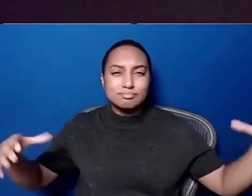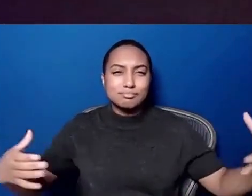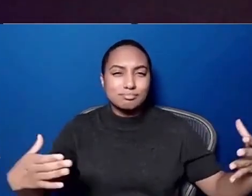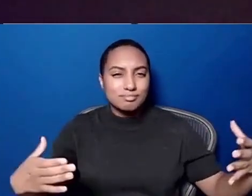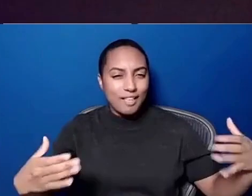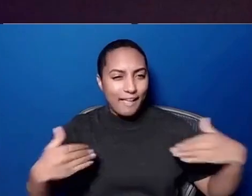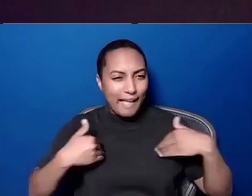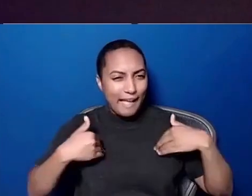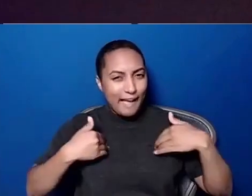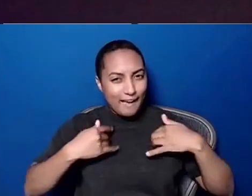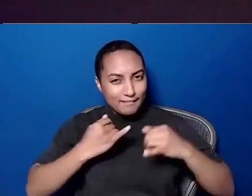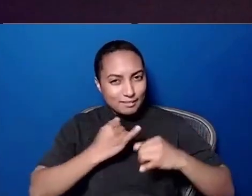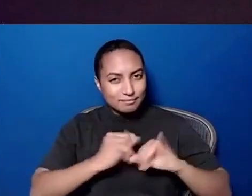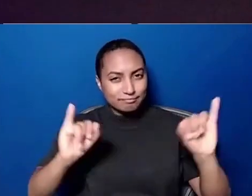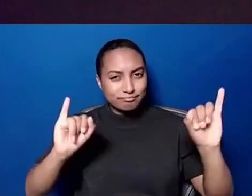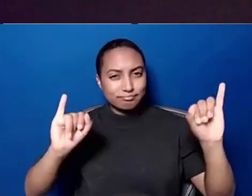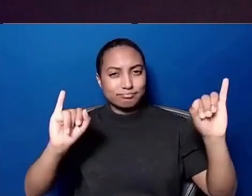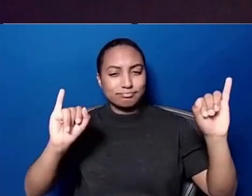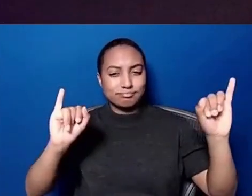and autonomy